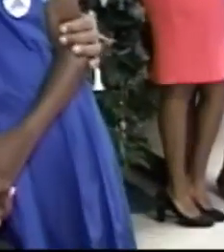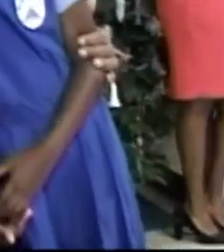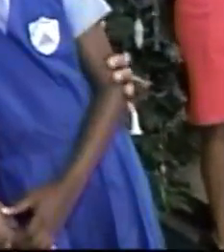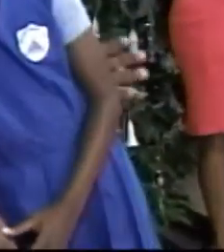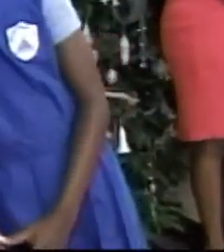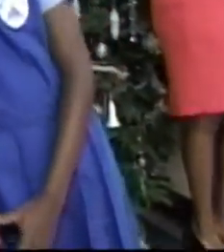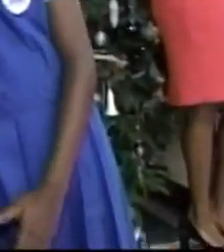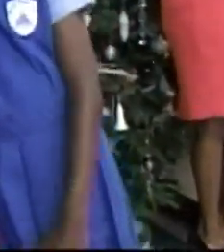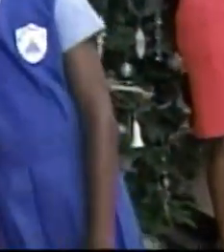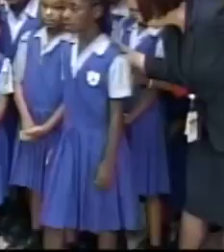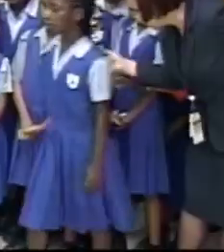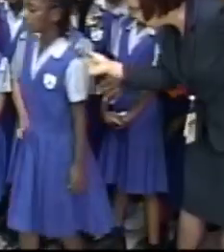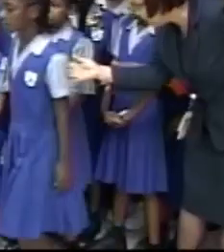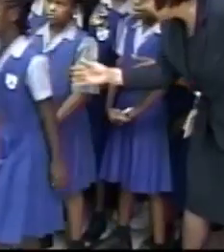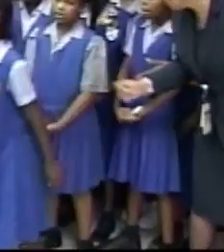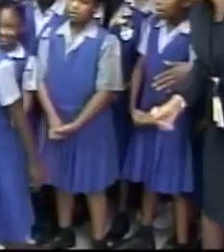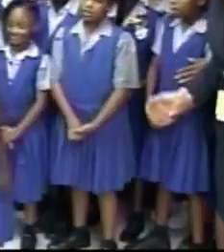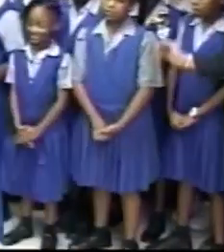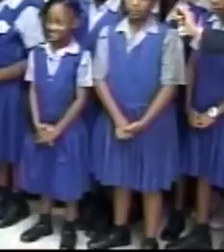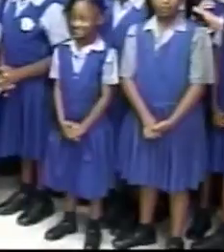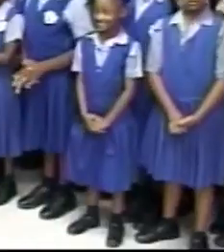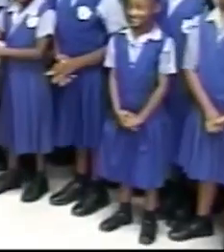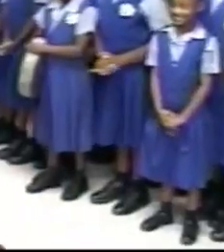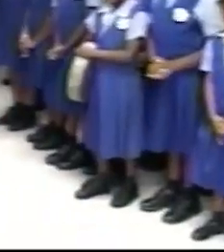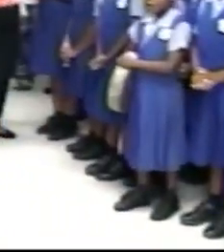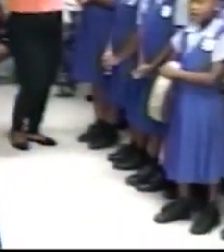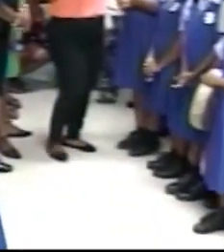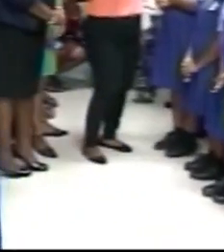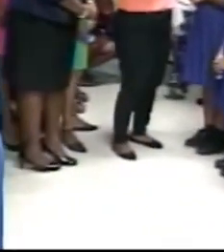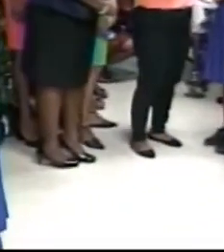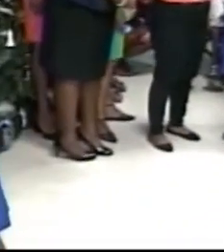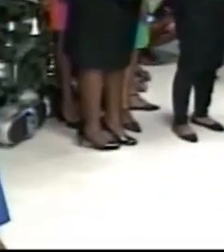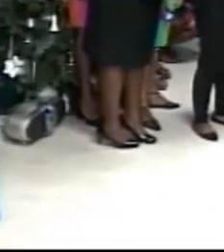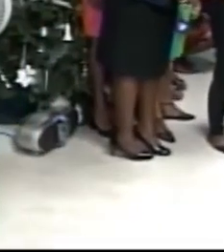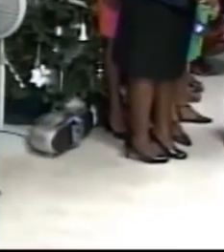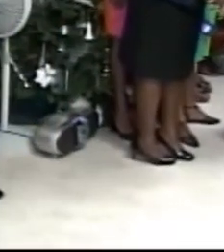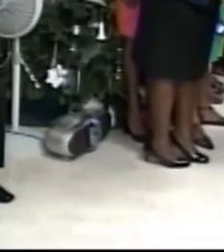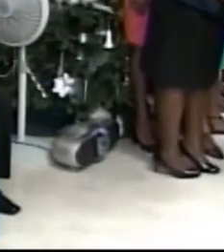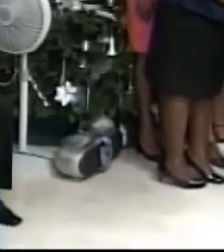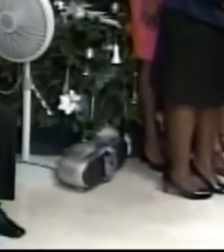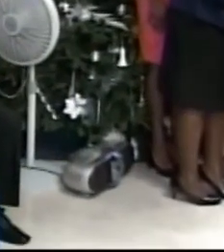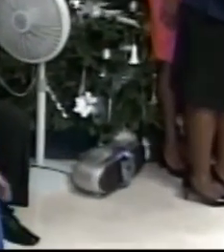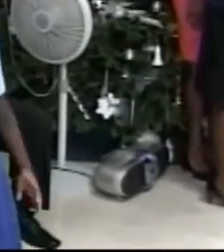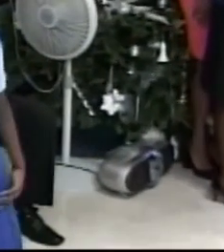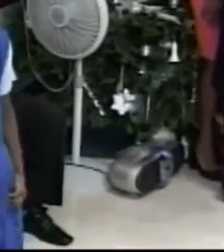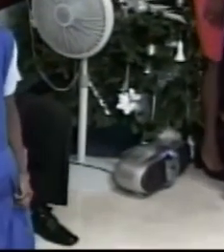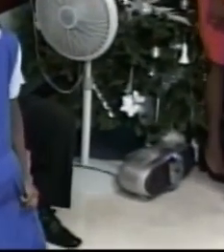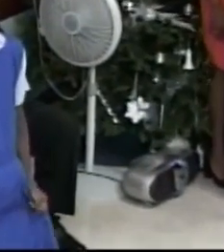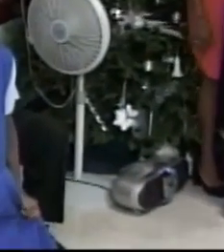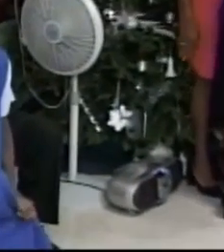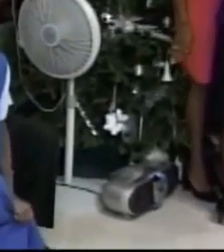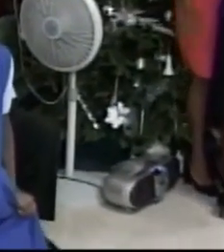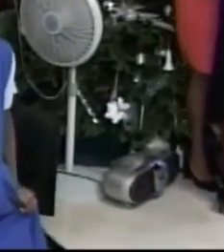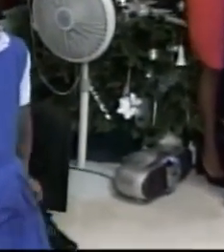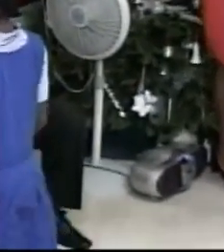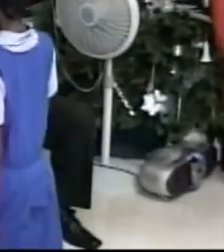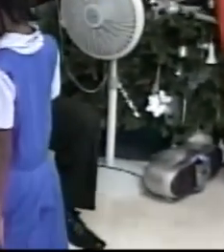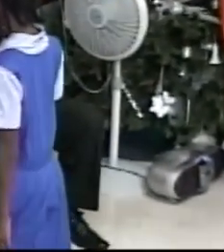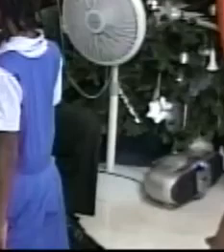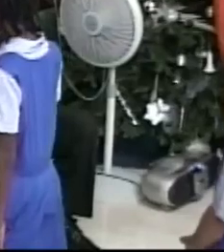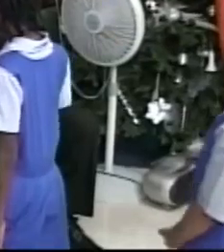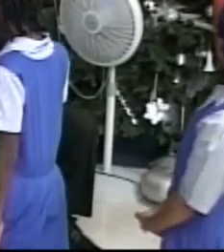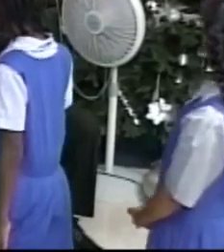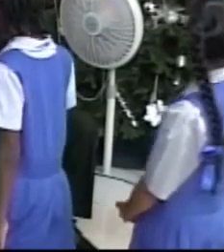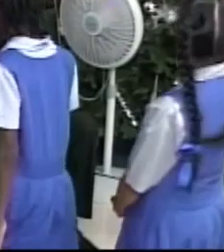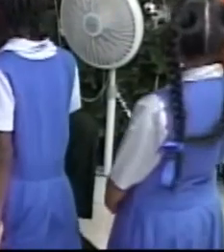out gifts to several patients and to the parents of others who were not well enough to attend. His Excellency shared not only gifts,